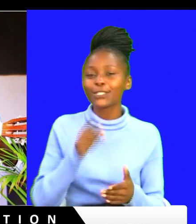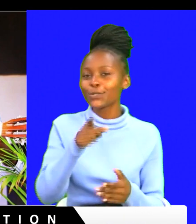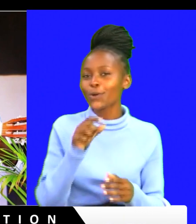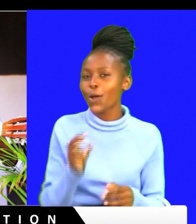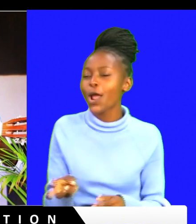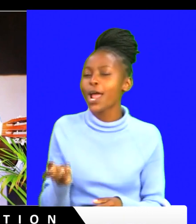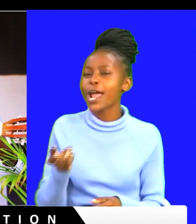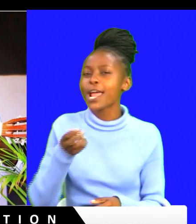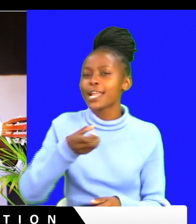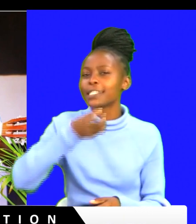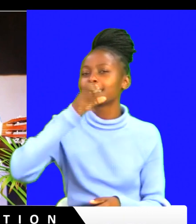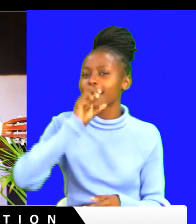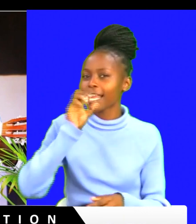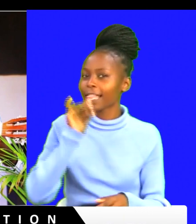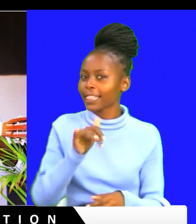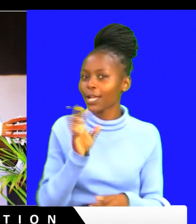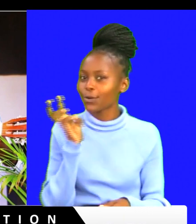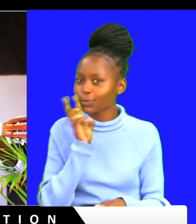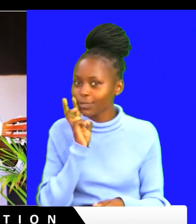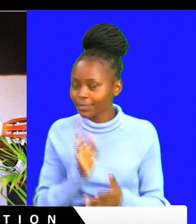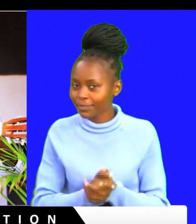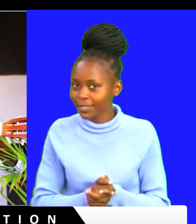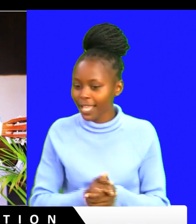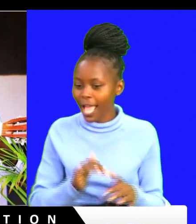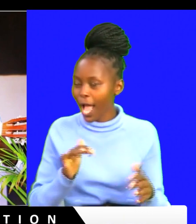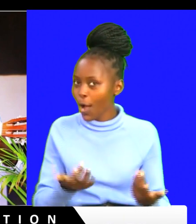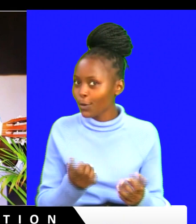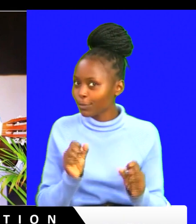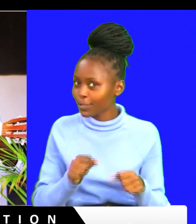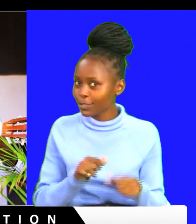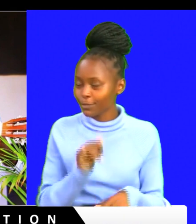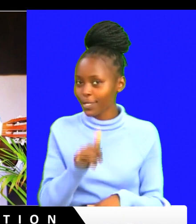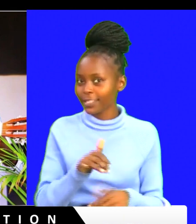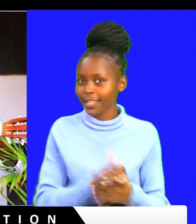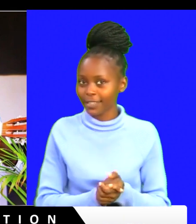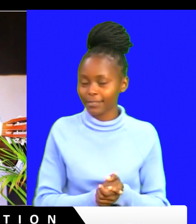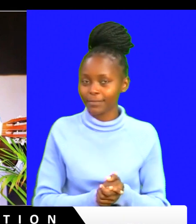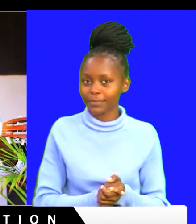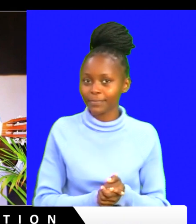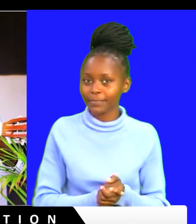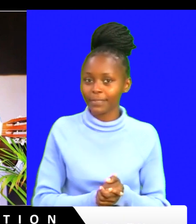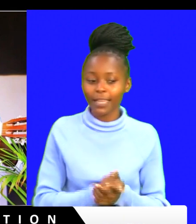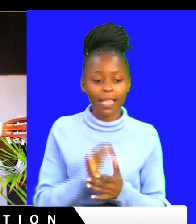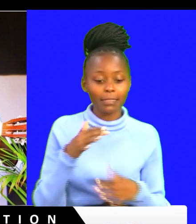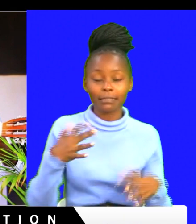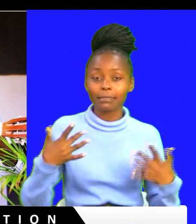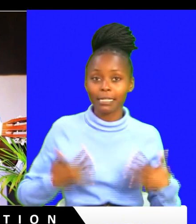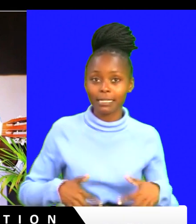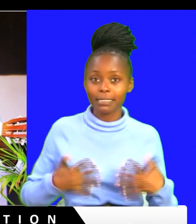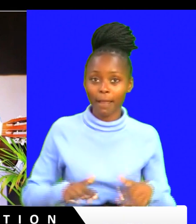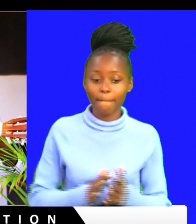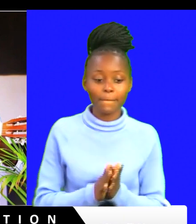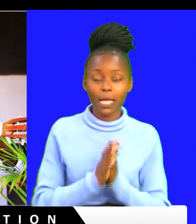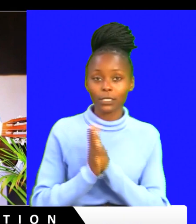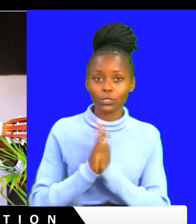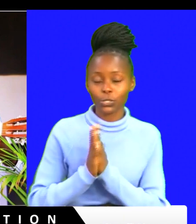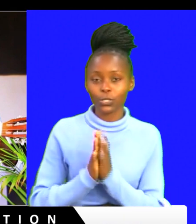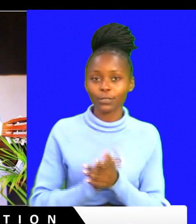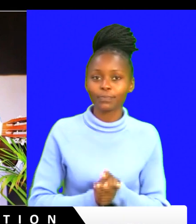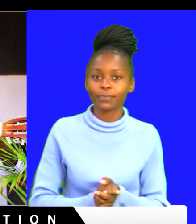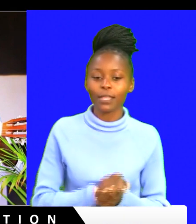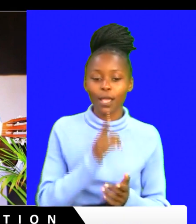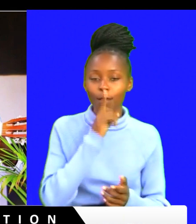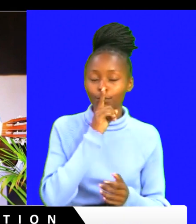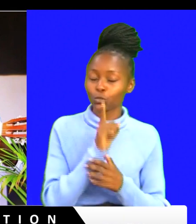Everyone was like, this does not really happen here. But it was a whole drama, it was a whole story. I'm sure my